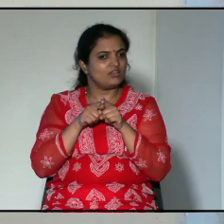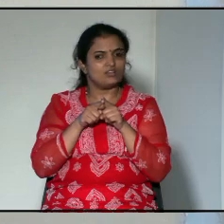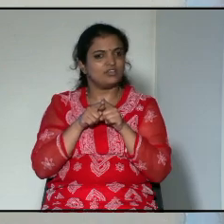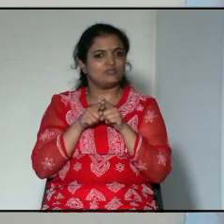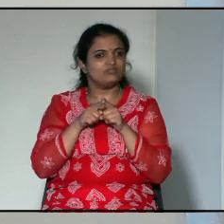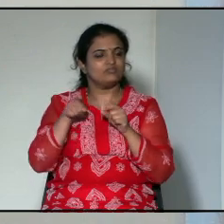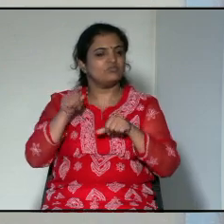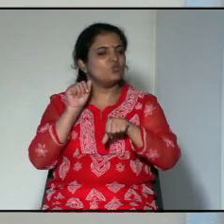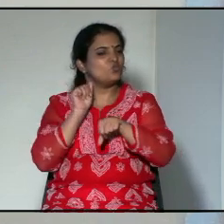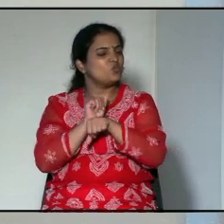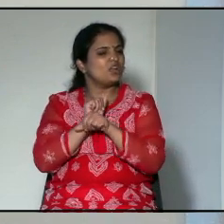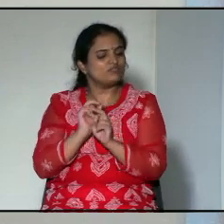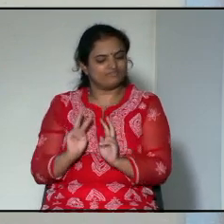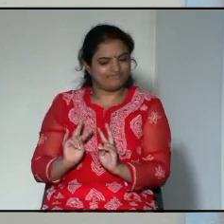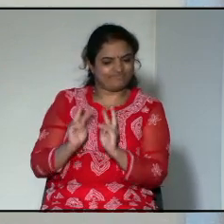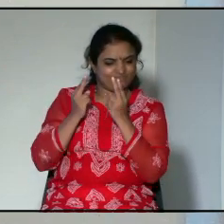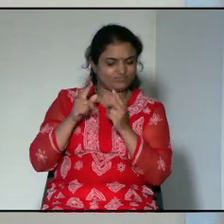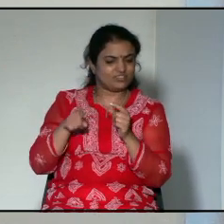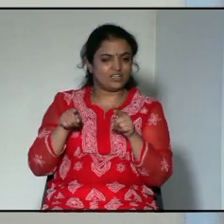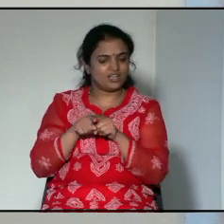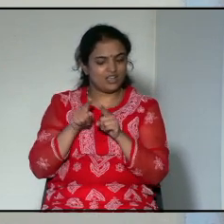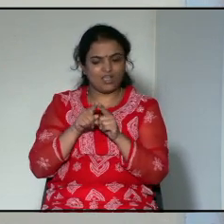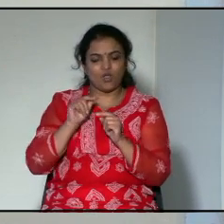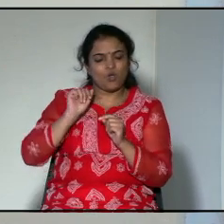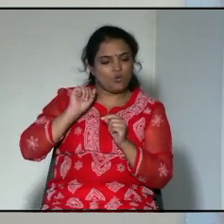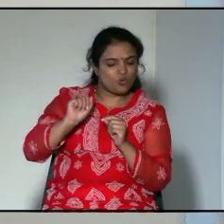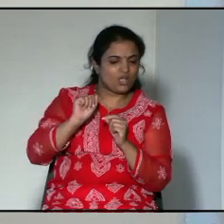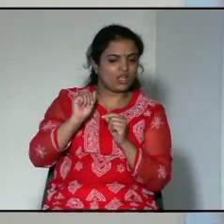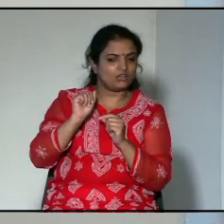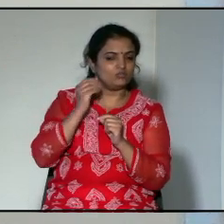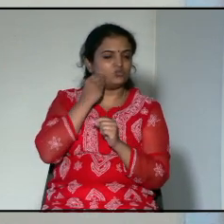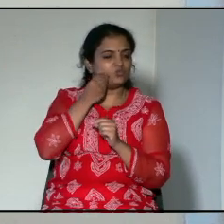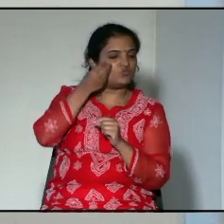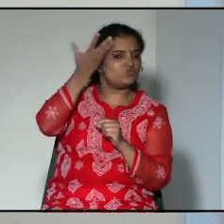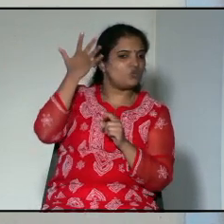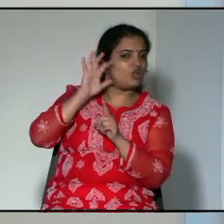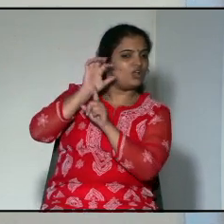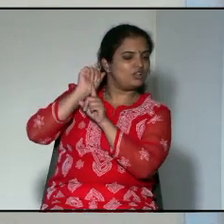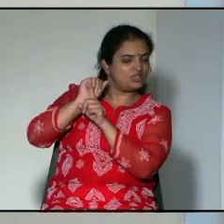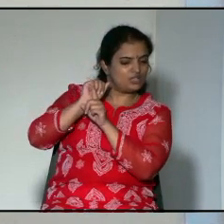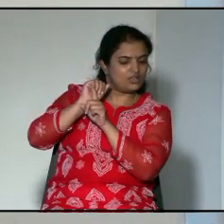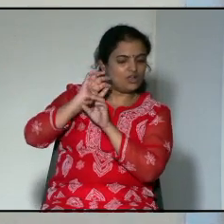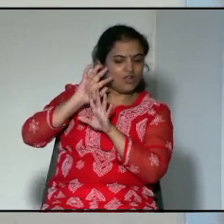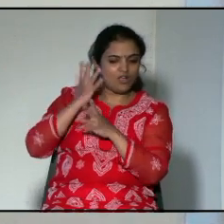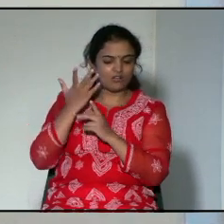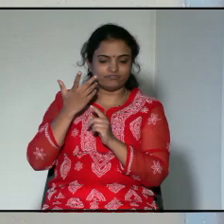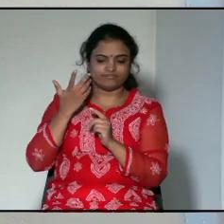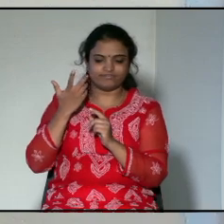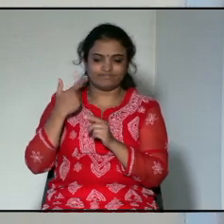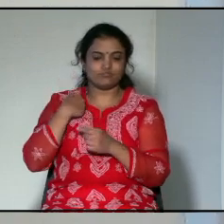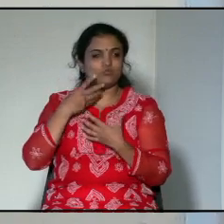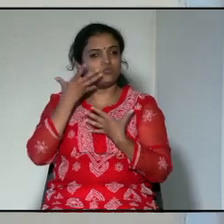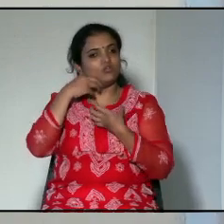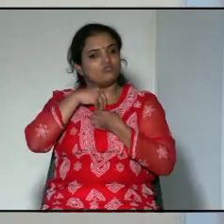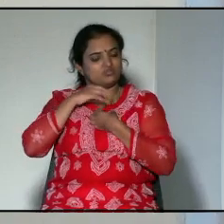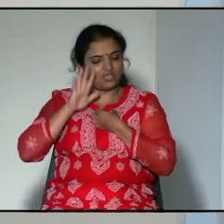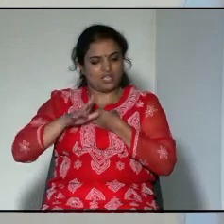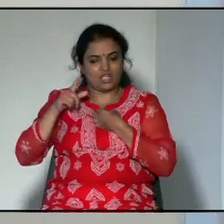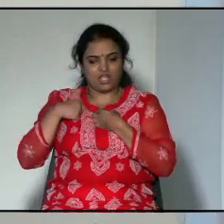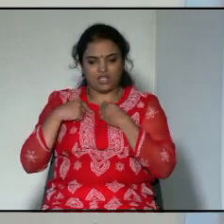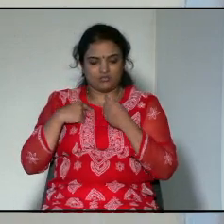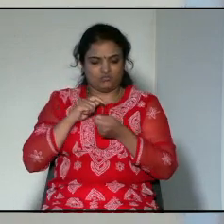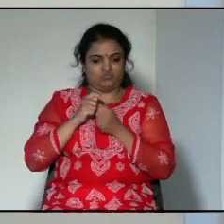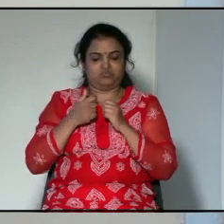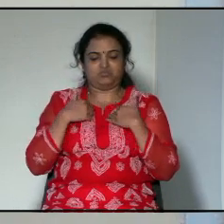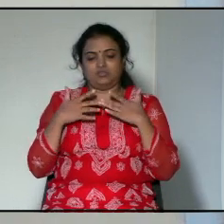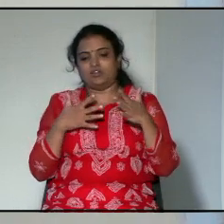working methods as with their rituals, myths, and ways of life. That would become the distinct mark of